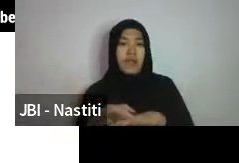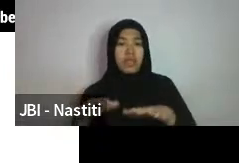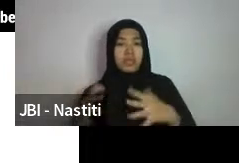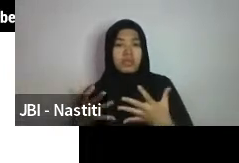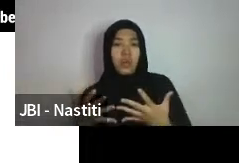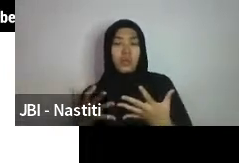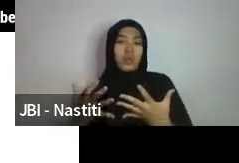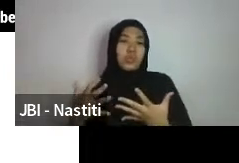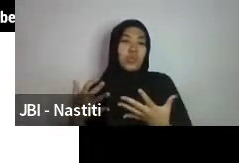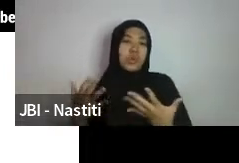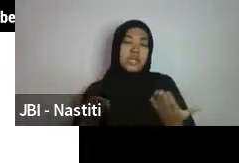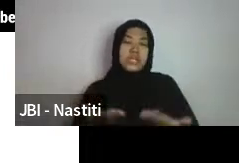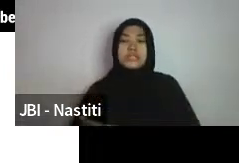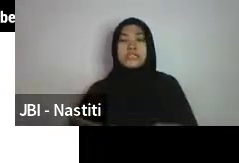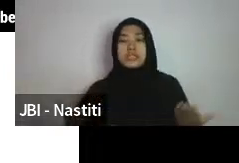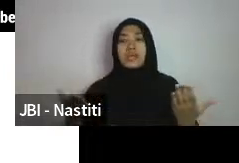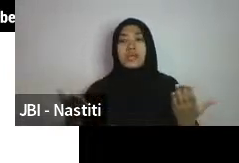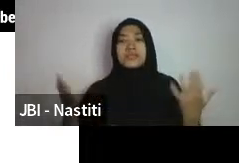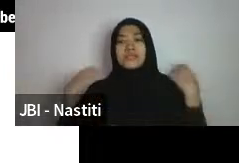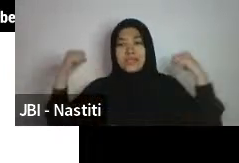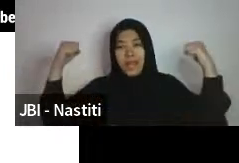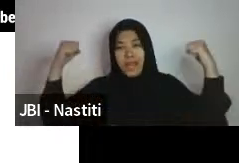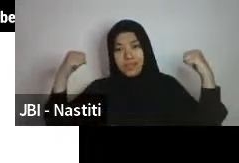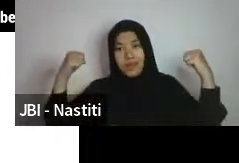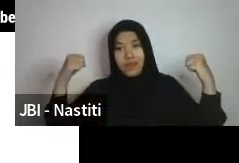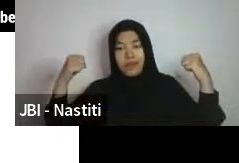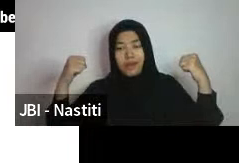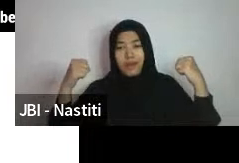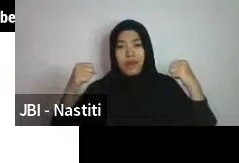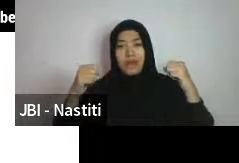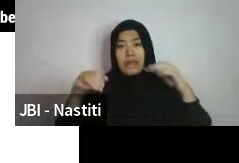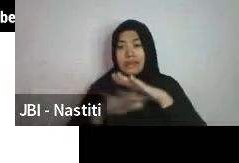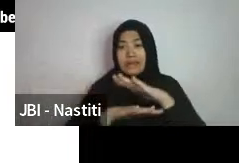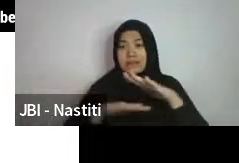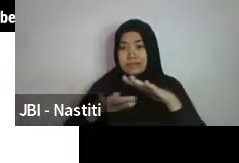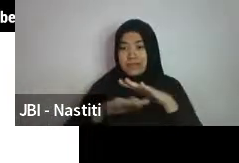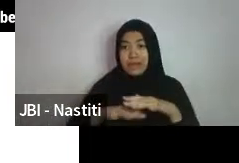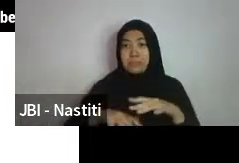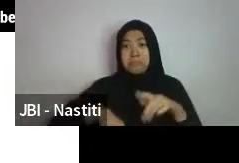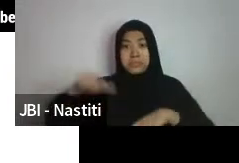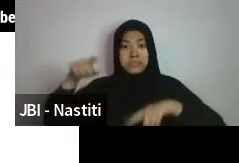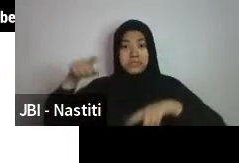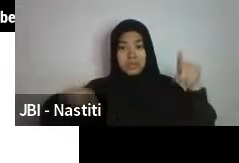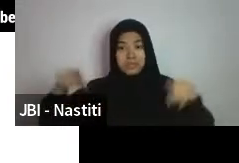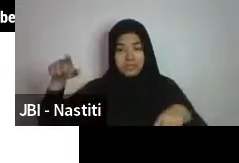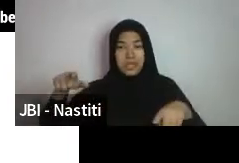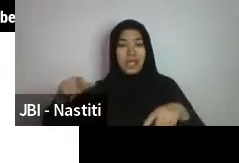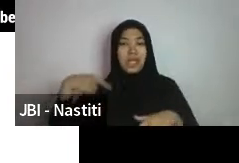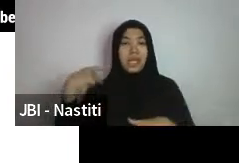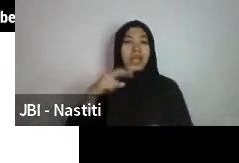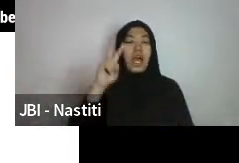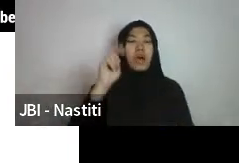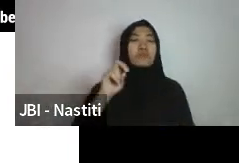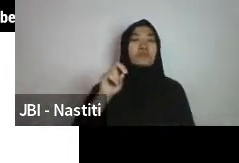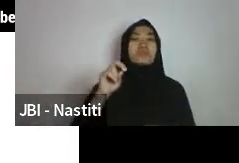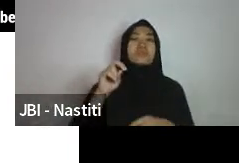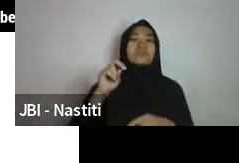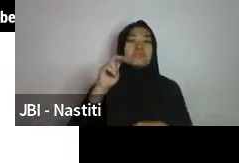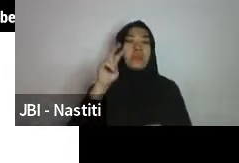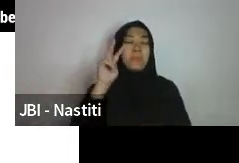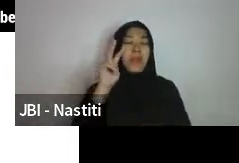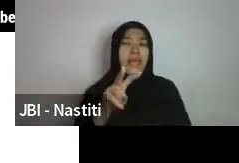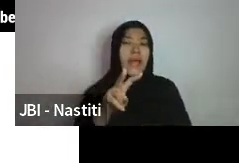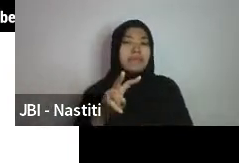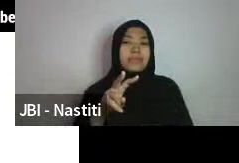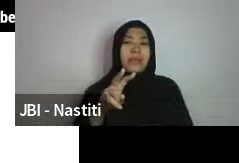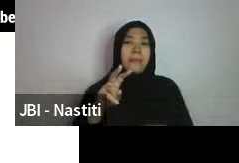So that's really, again, important to investigate further. So these are just some examples of where, for people with